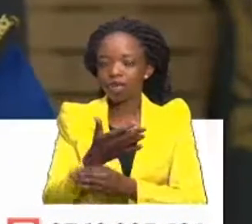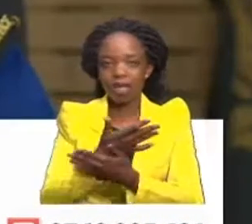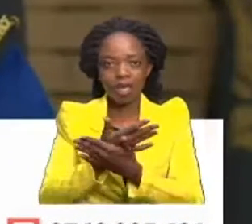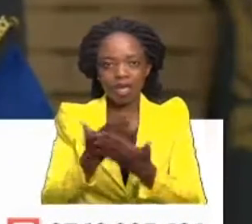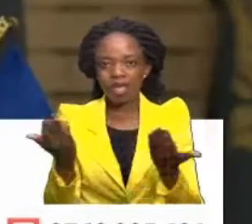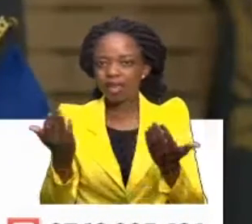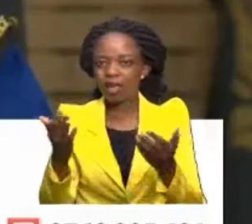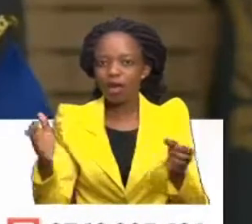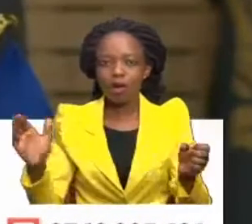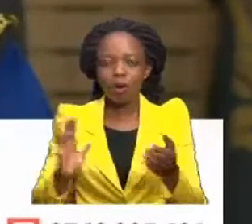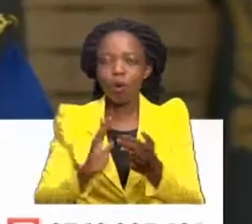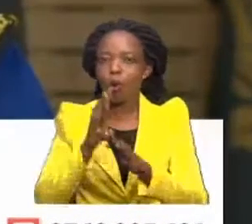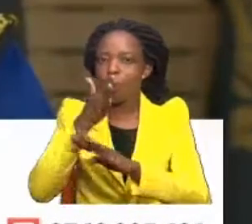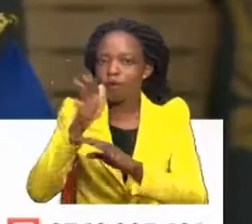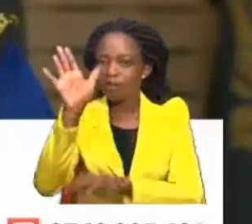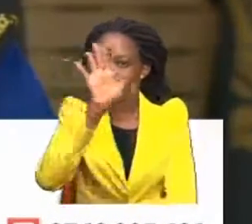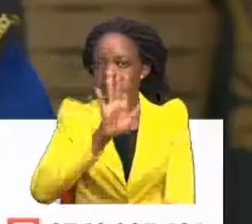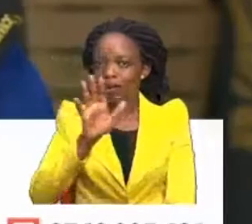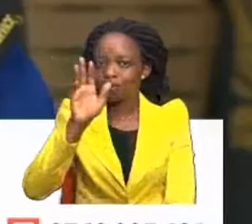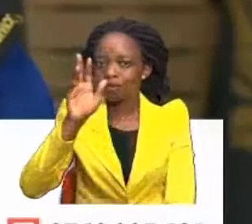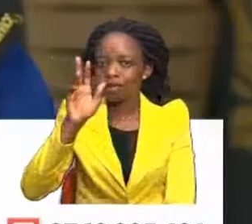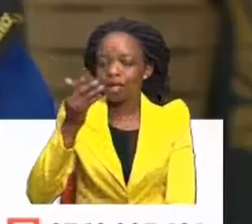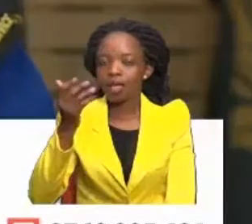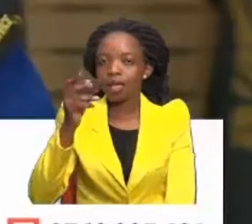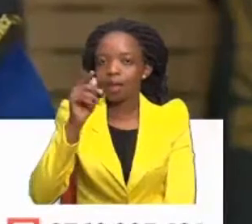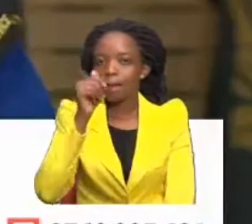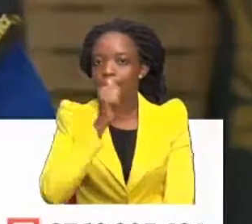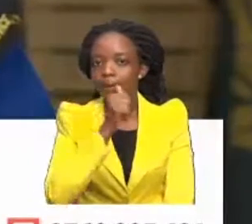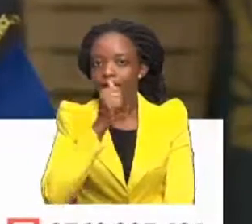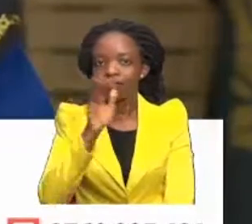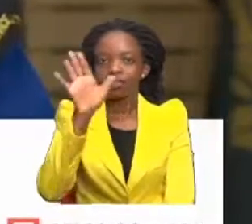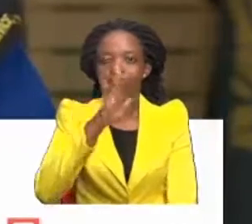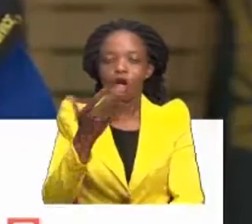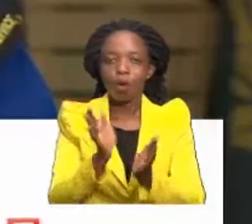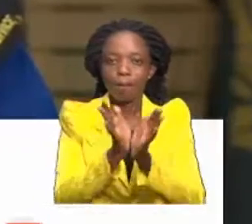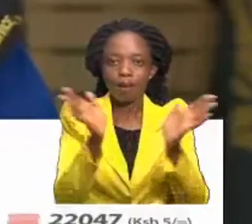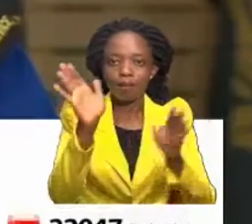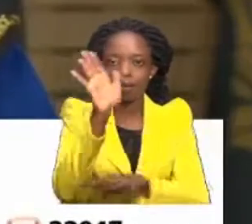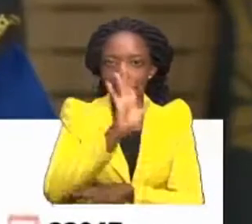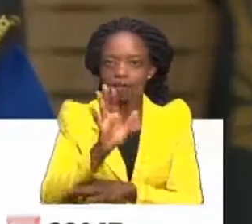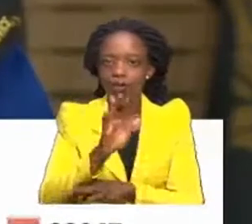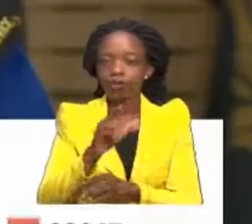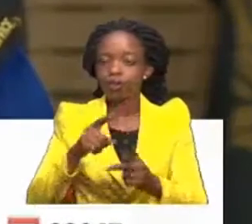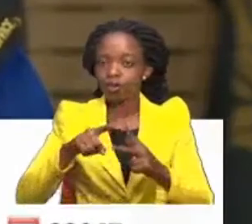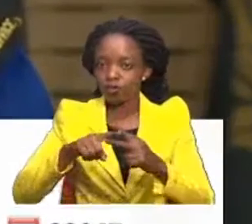excess in any PSV vehicles